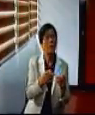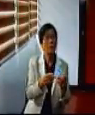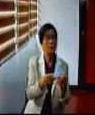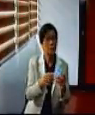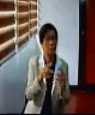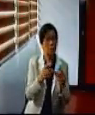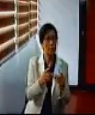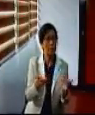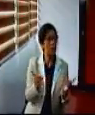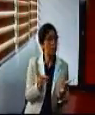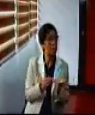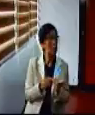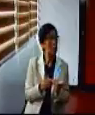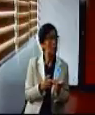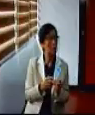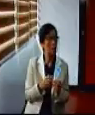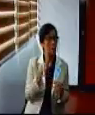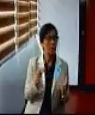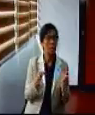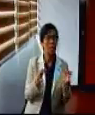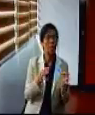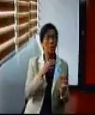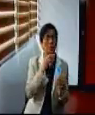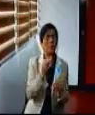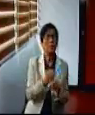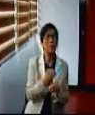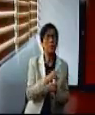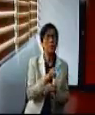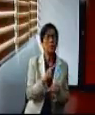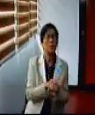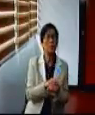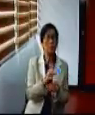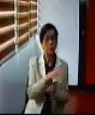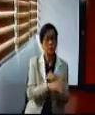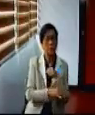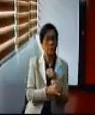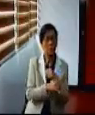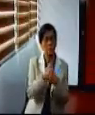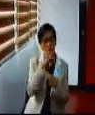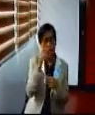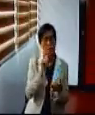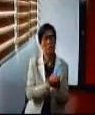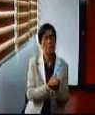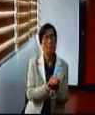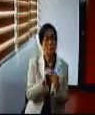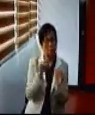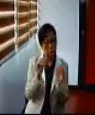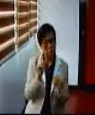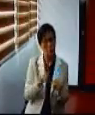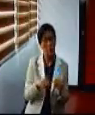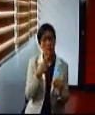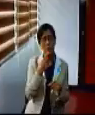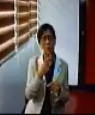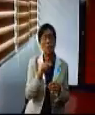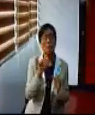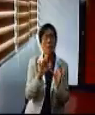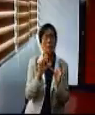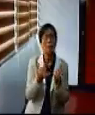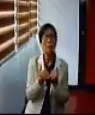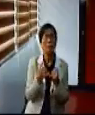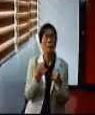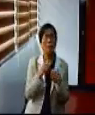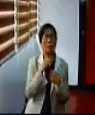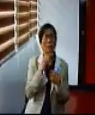And judgments can often be made about a company on account of that. I wouldn't be able to say that a company that has not made an